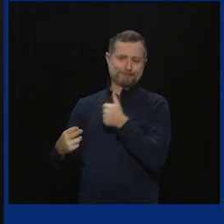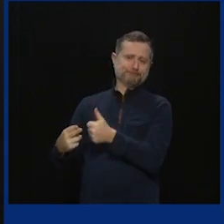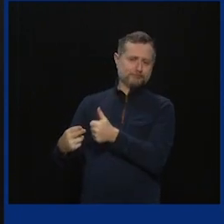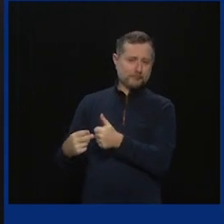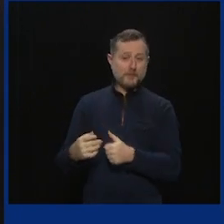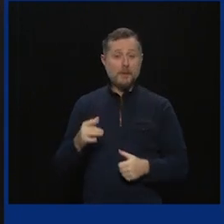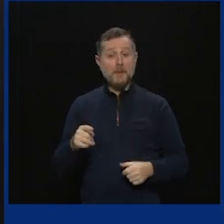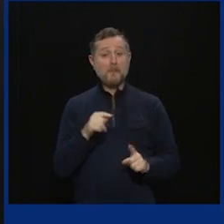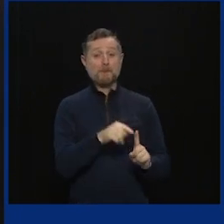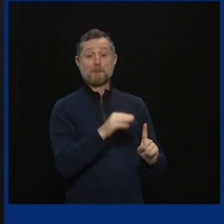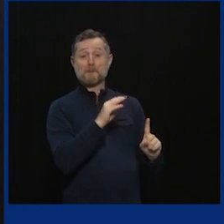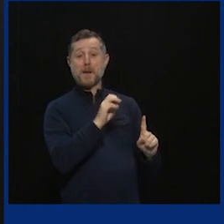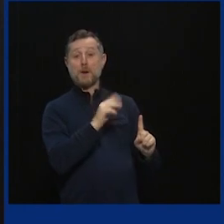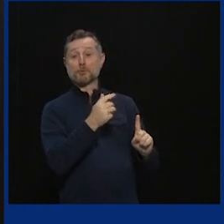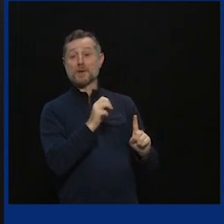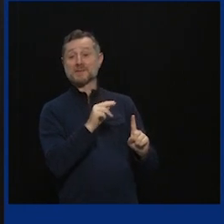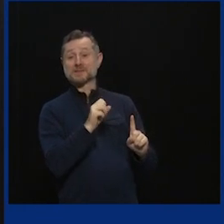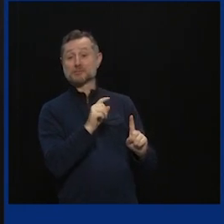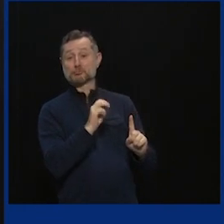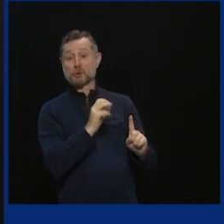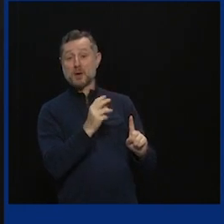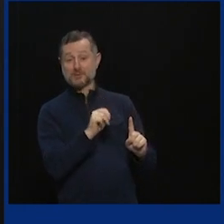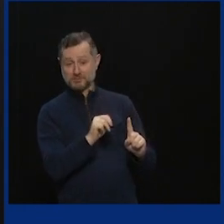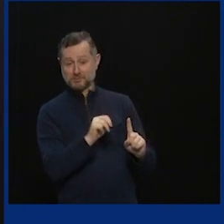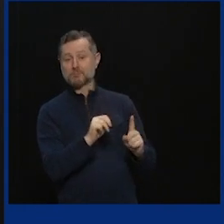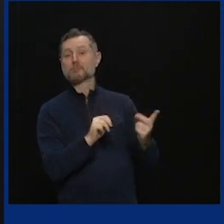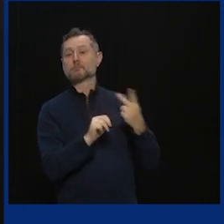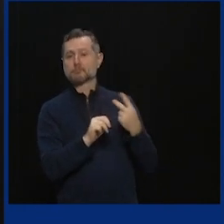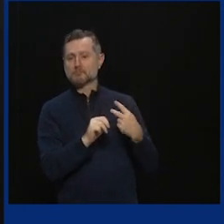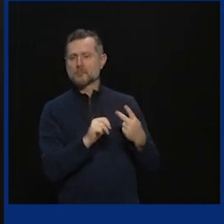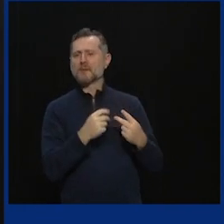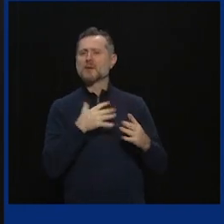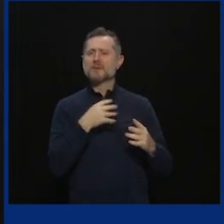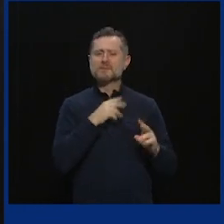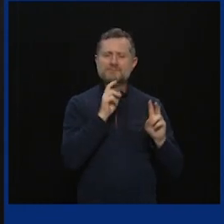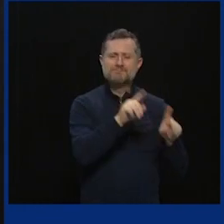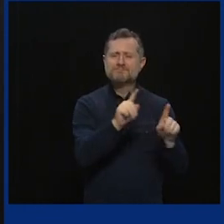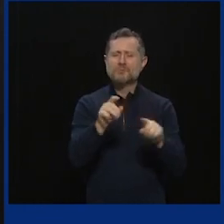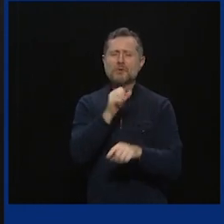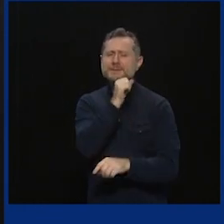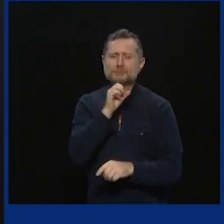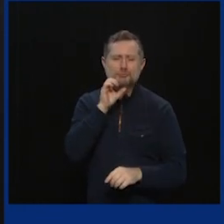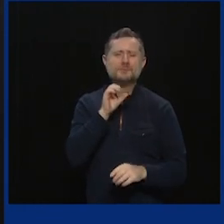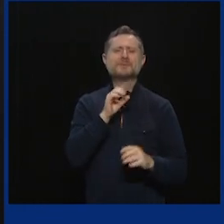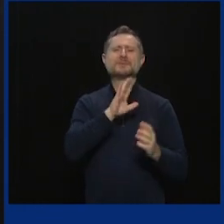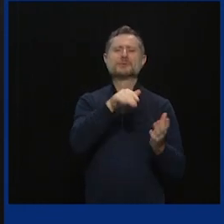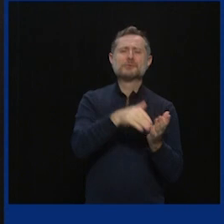of senior centers. We've gone out for bubble tea. She makes sure I'm at all the best restaurants. And so